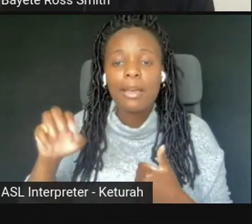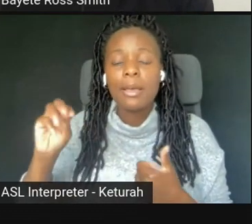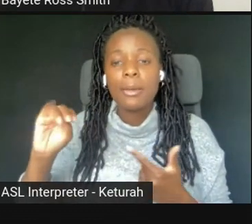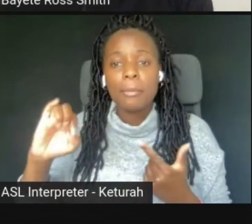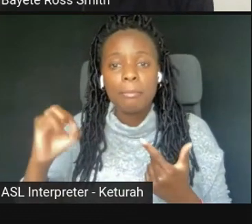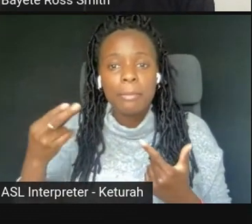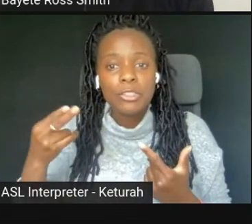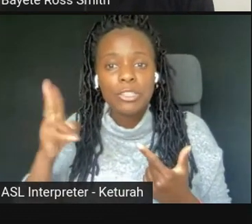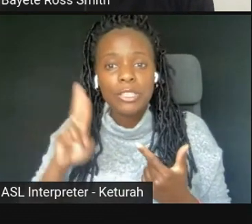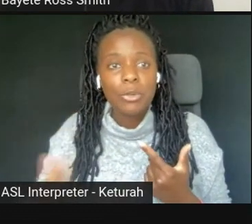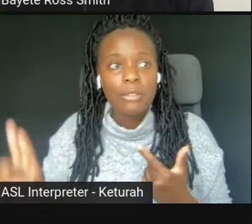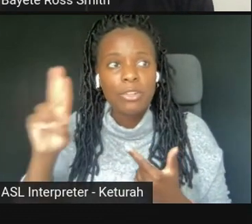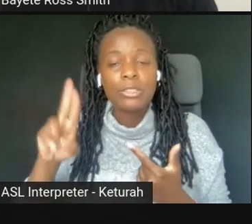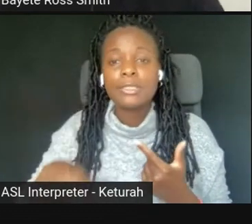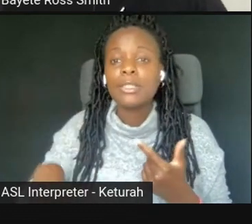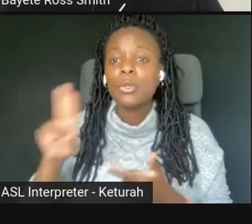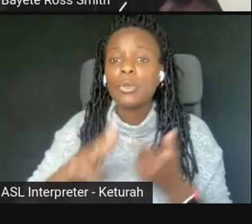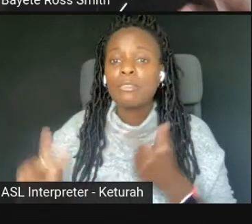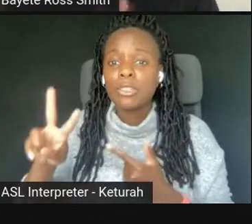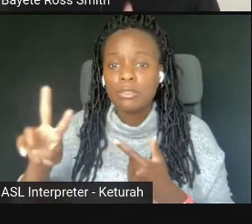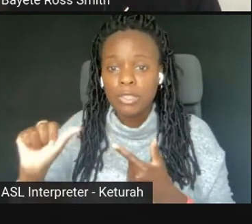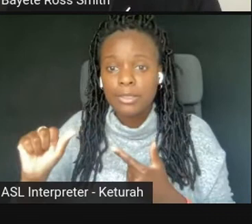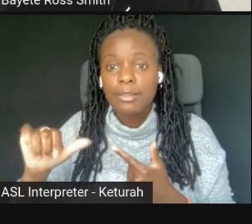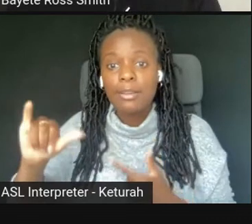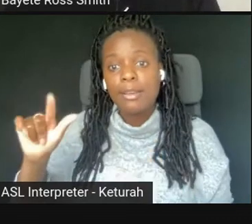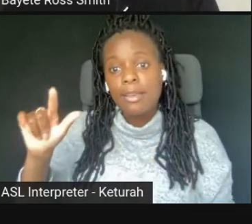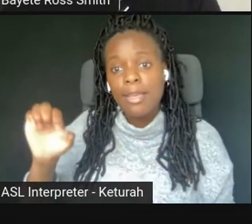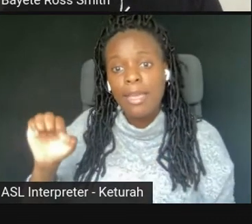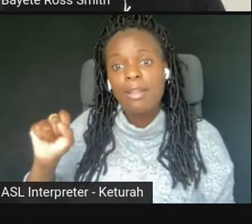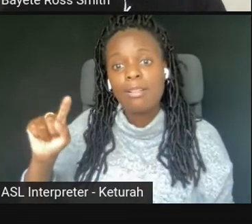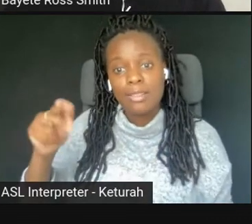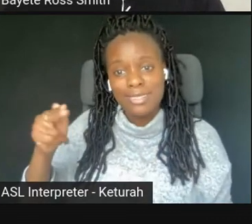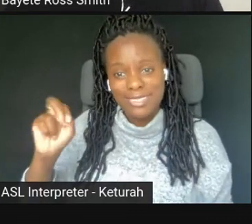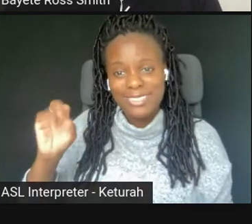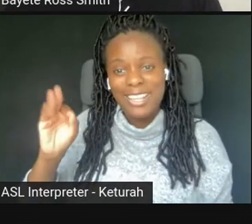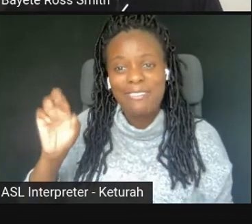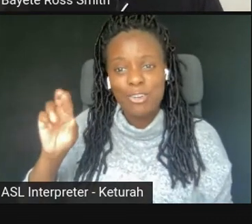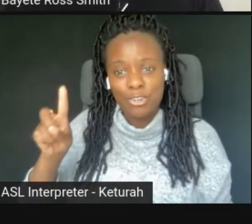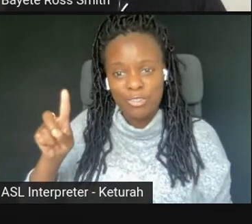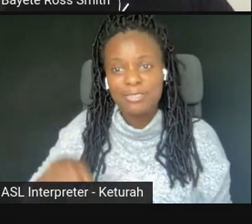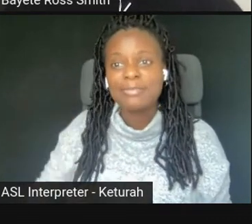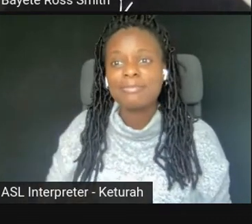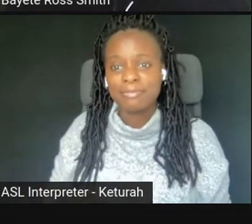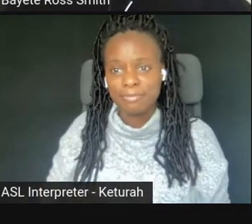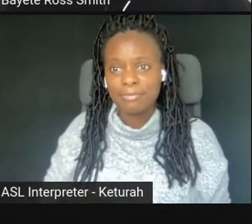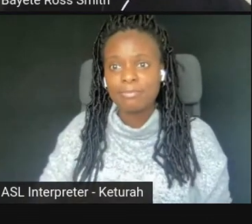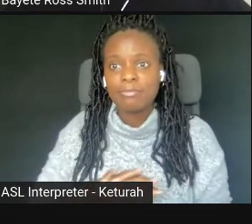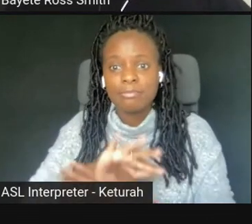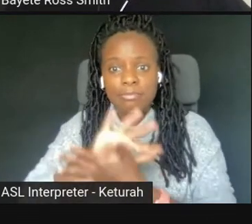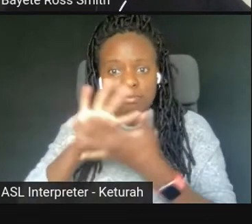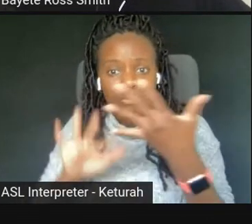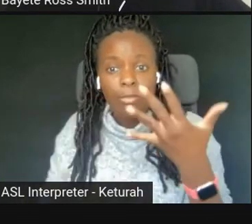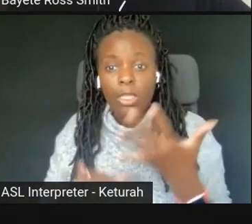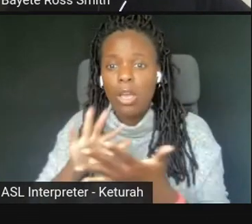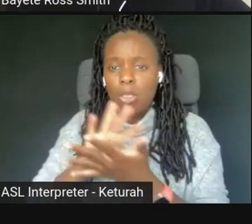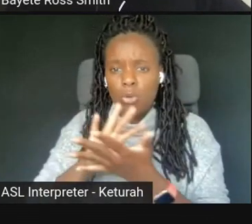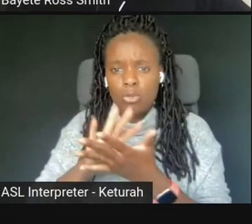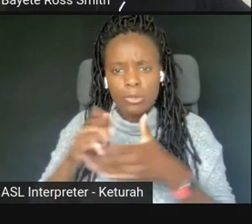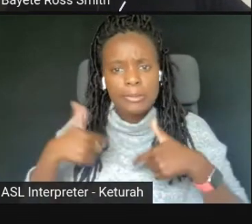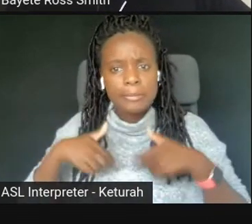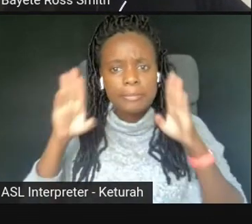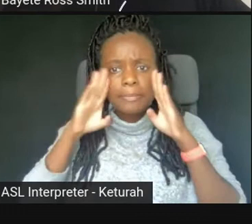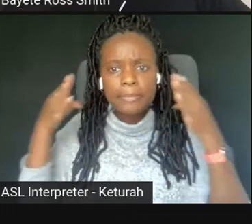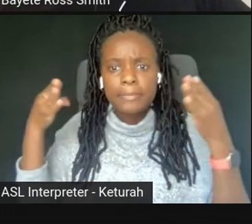of Virginia, Yale, and Stanford. These are schools that I've targeted based on the way they operate